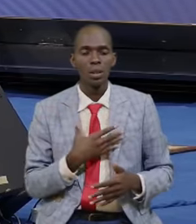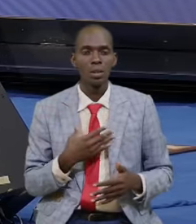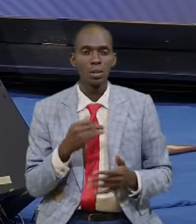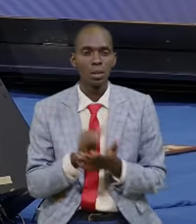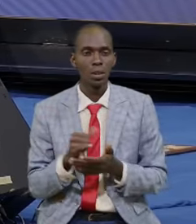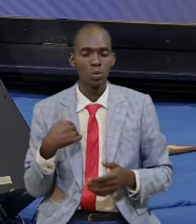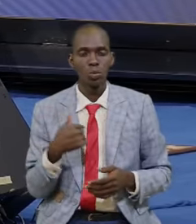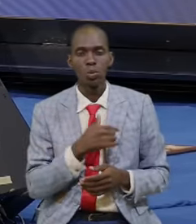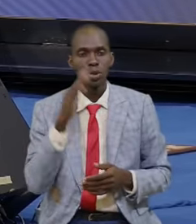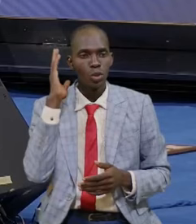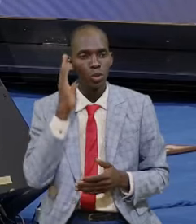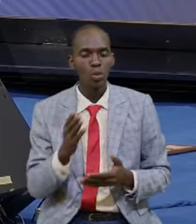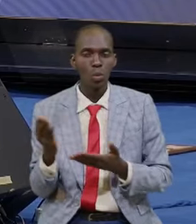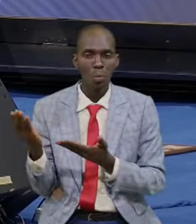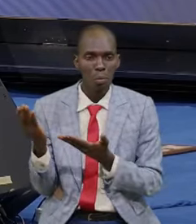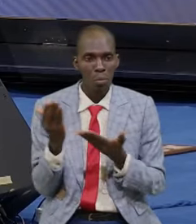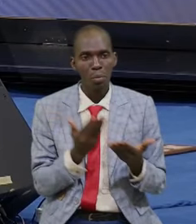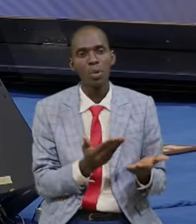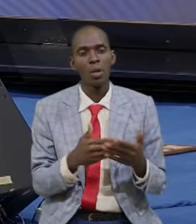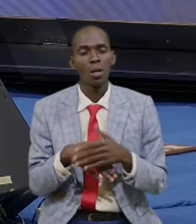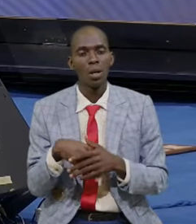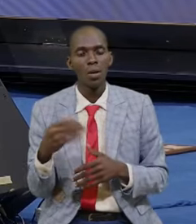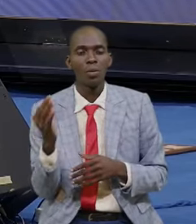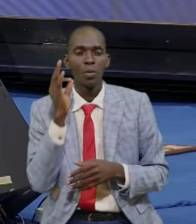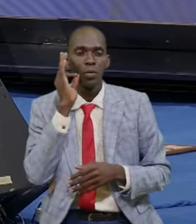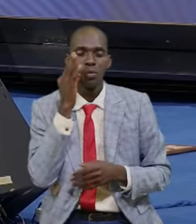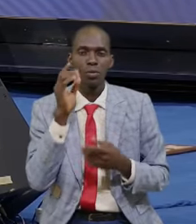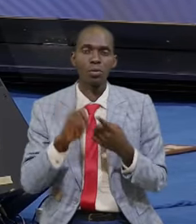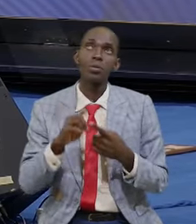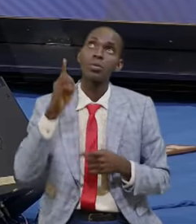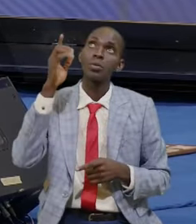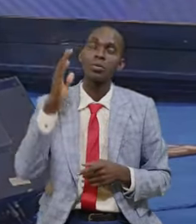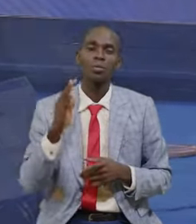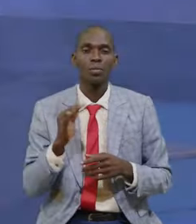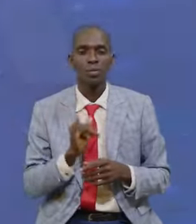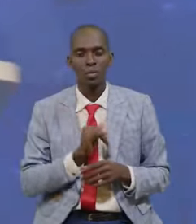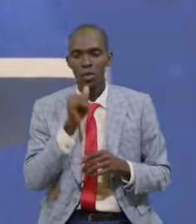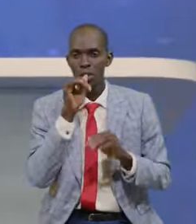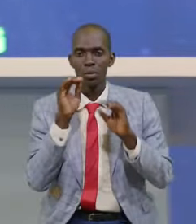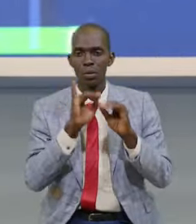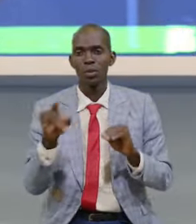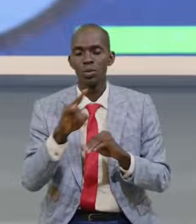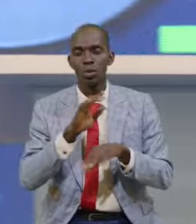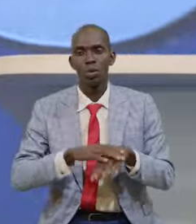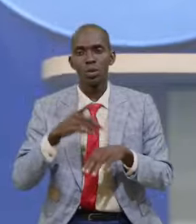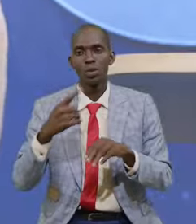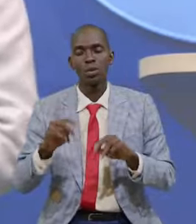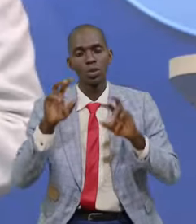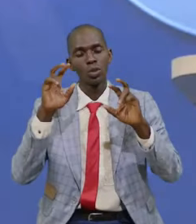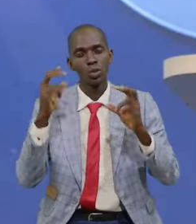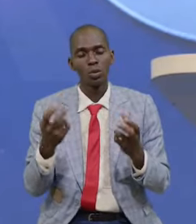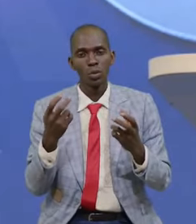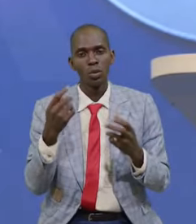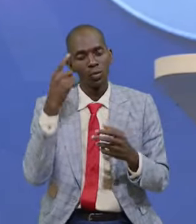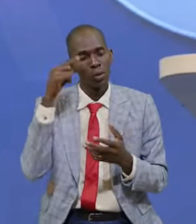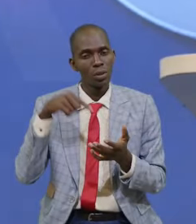forth, that we shall bring forth fruit unto God. I'm talking to you tonight on this final day